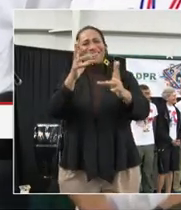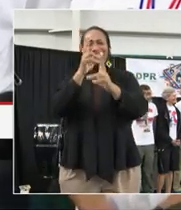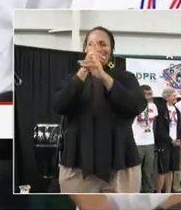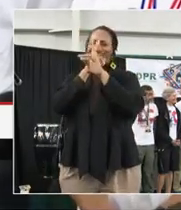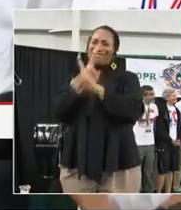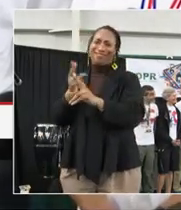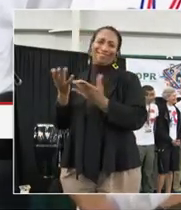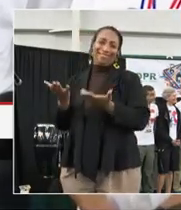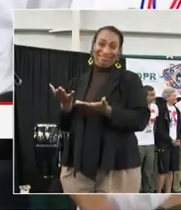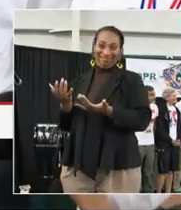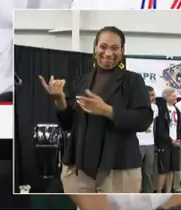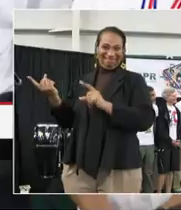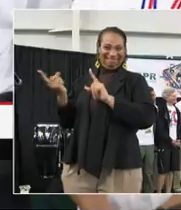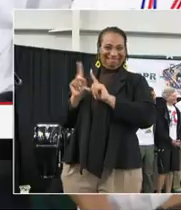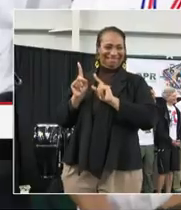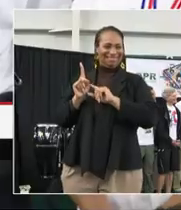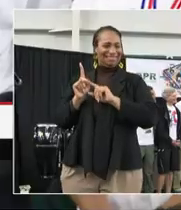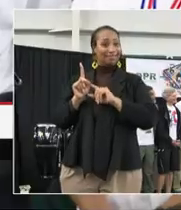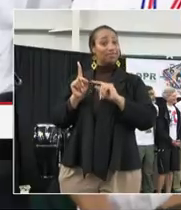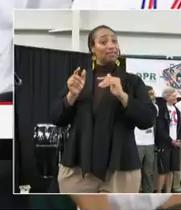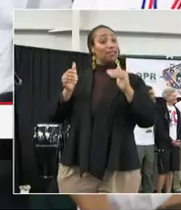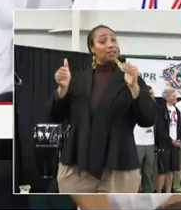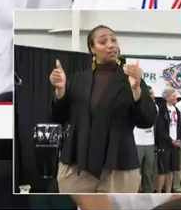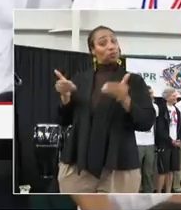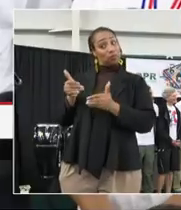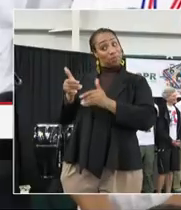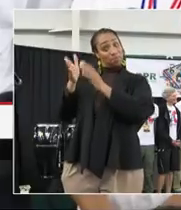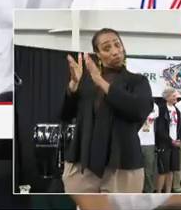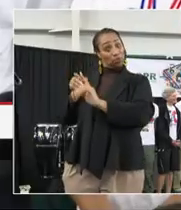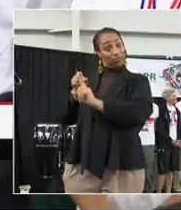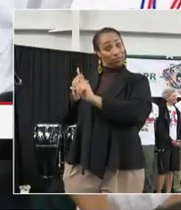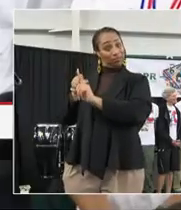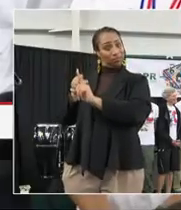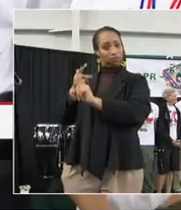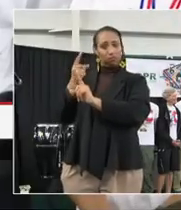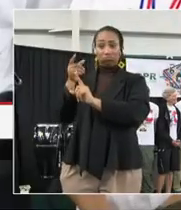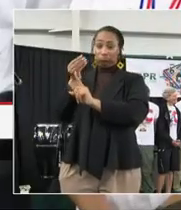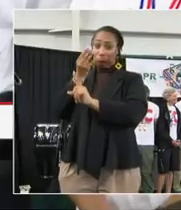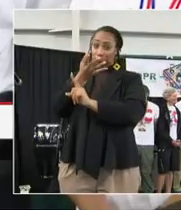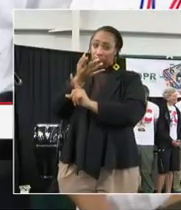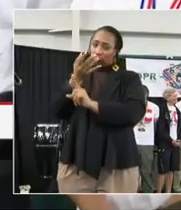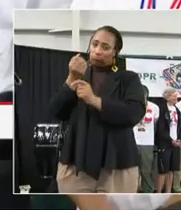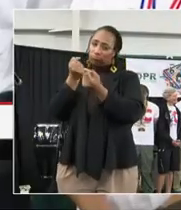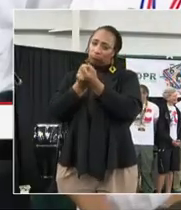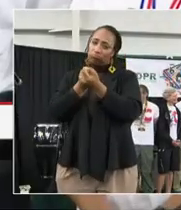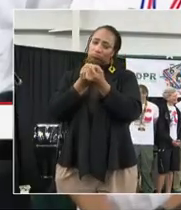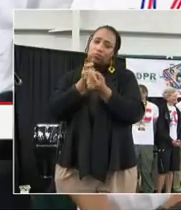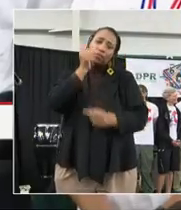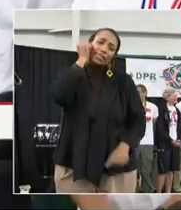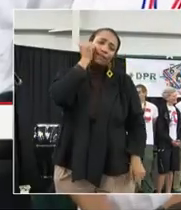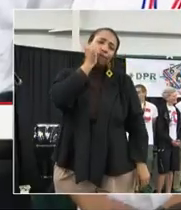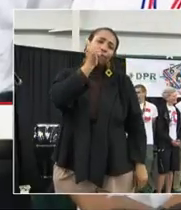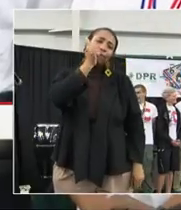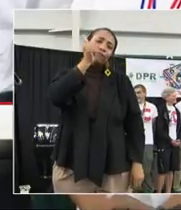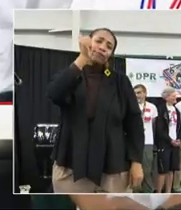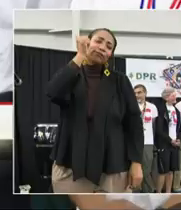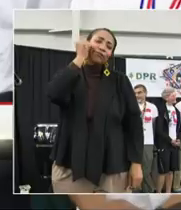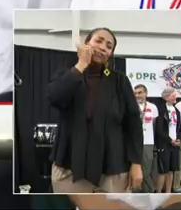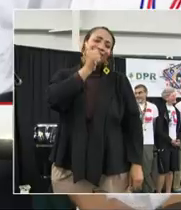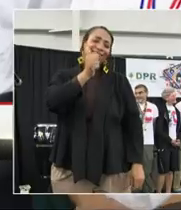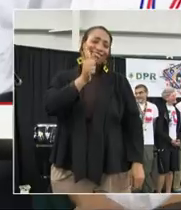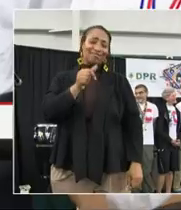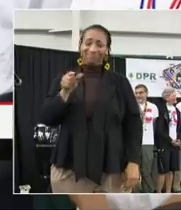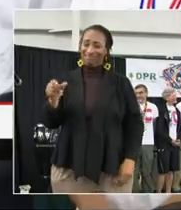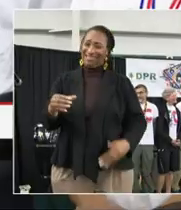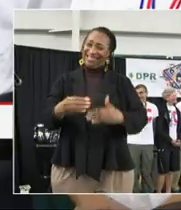to introduce someone who shows up for us every day, the leader of our city,